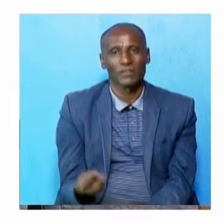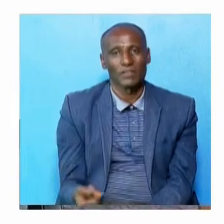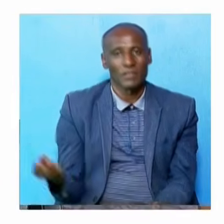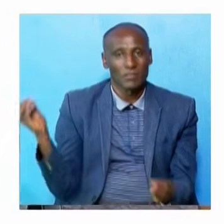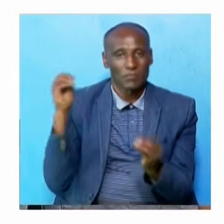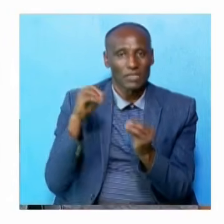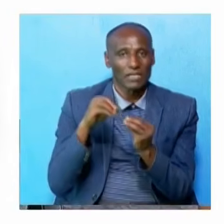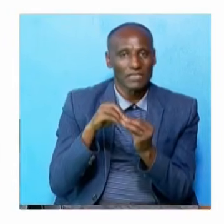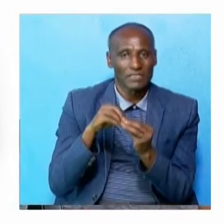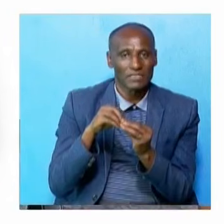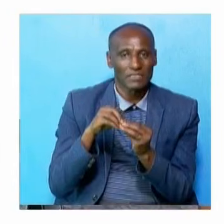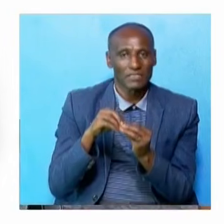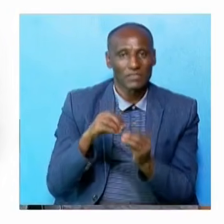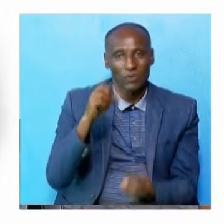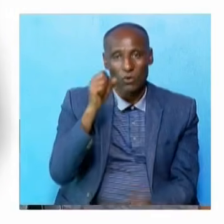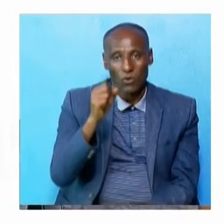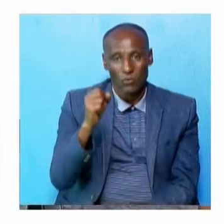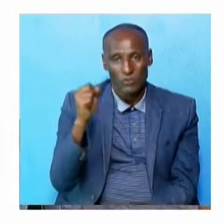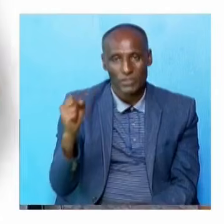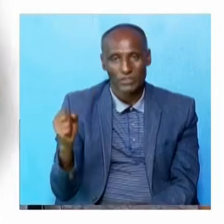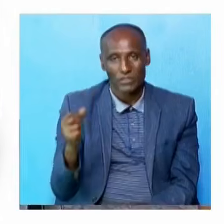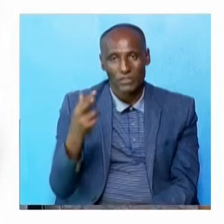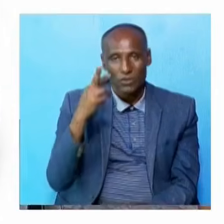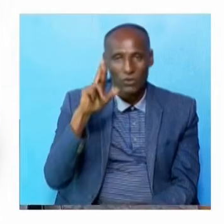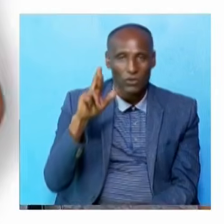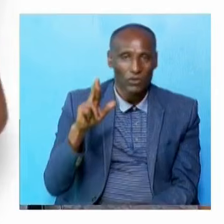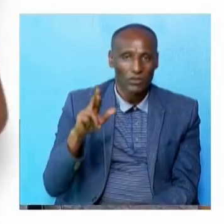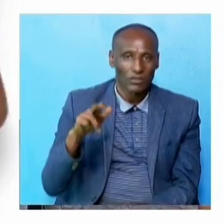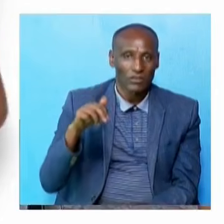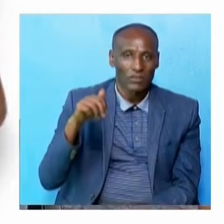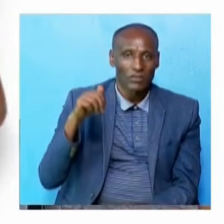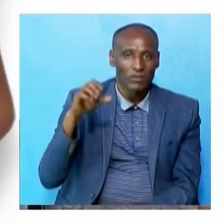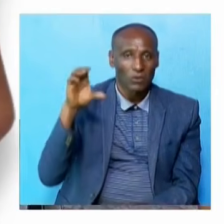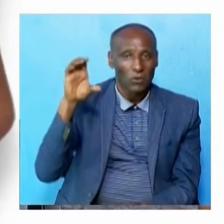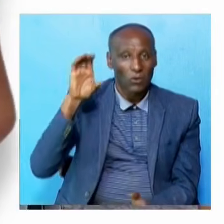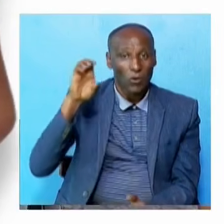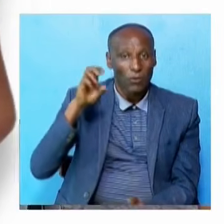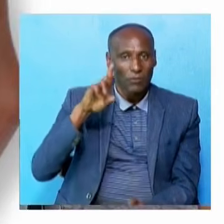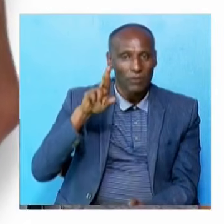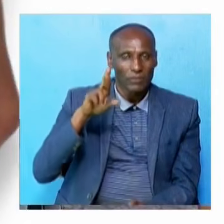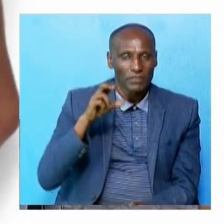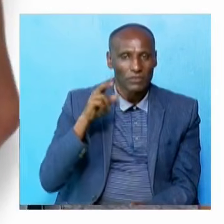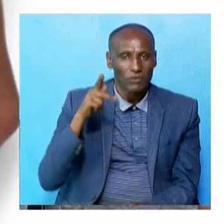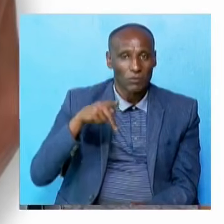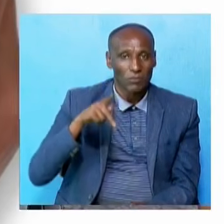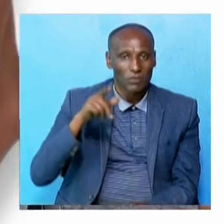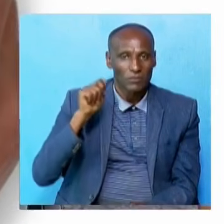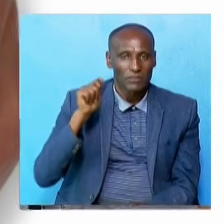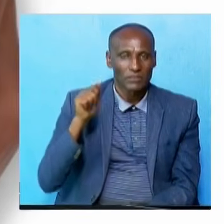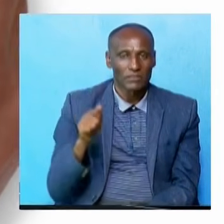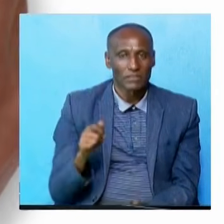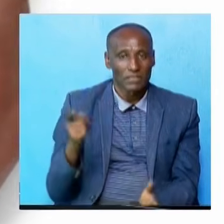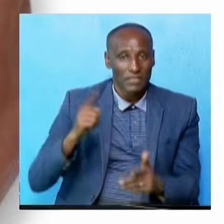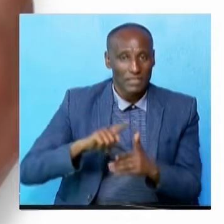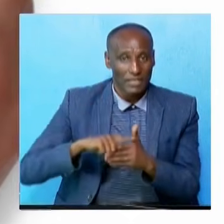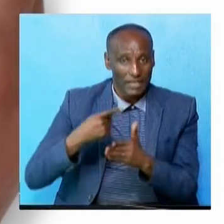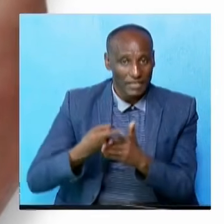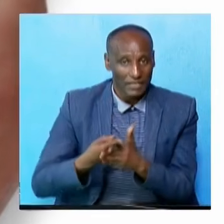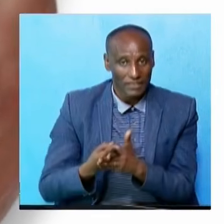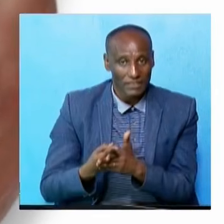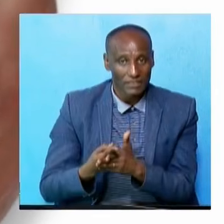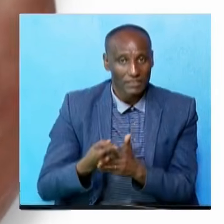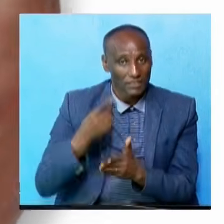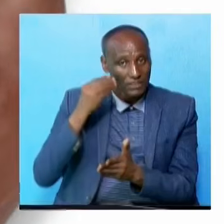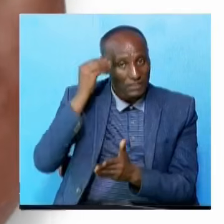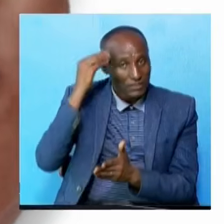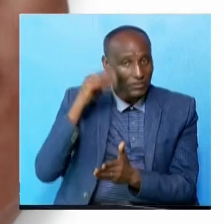plus object or complement. Then, don't forget,